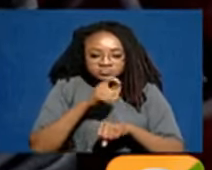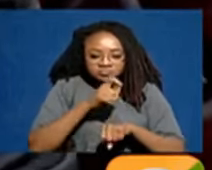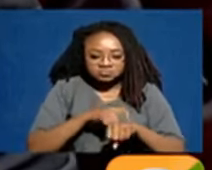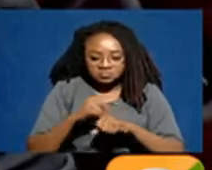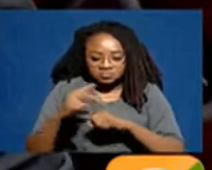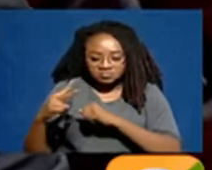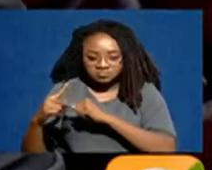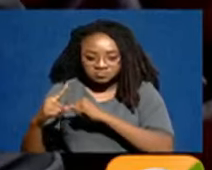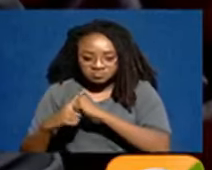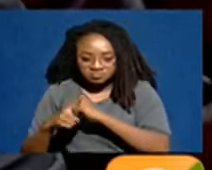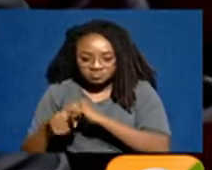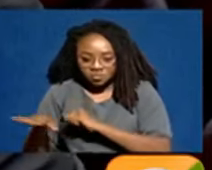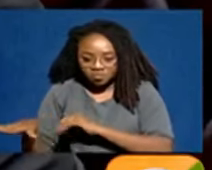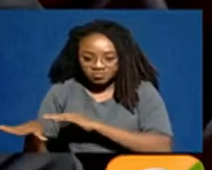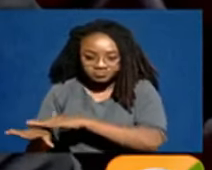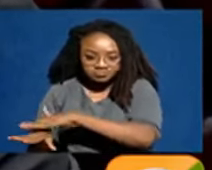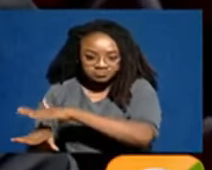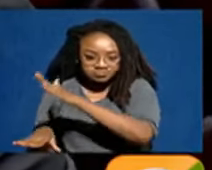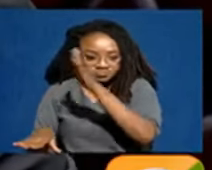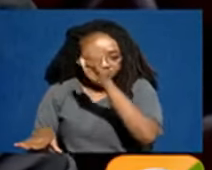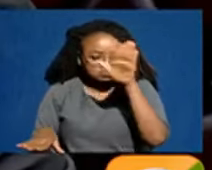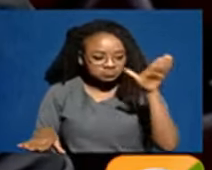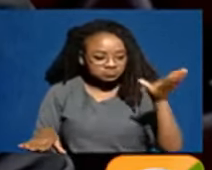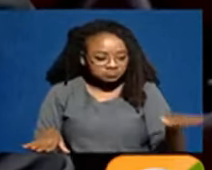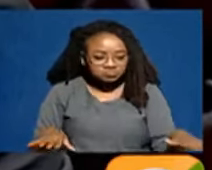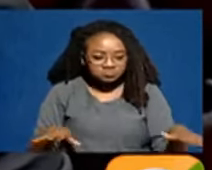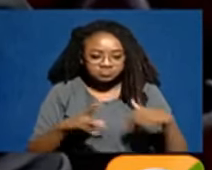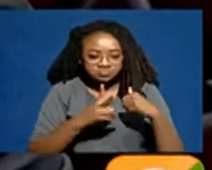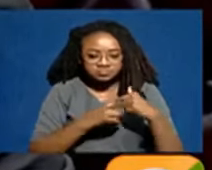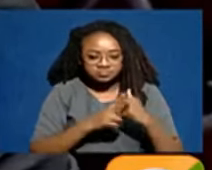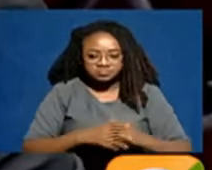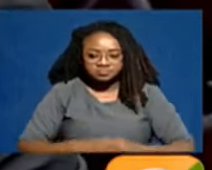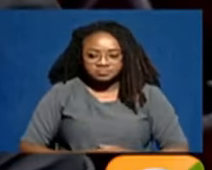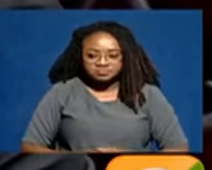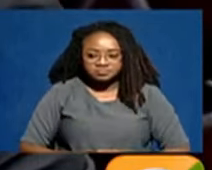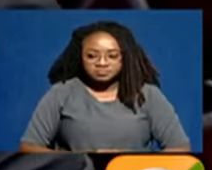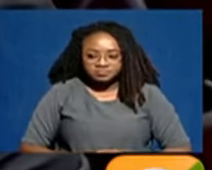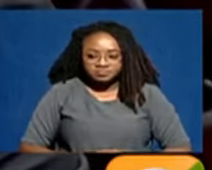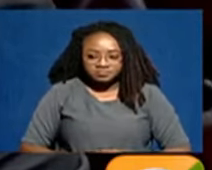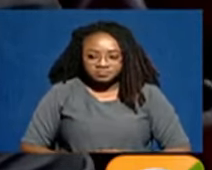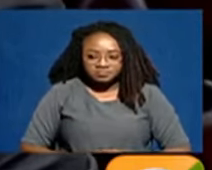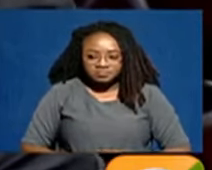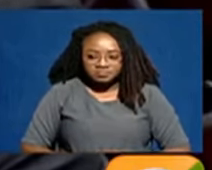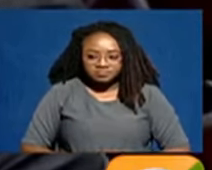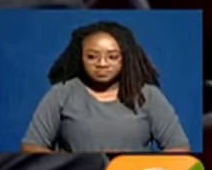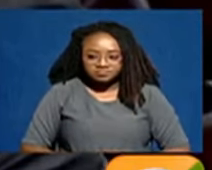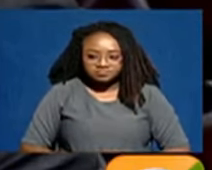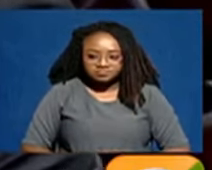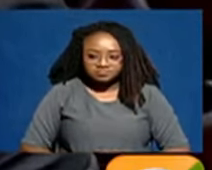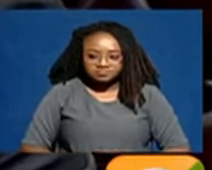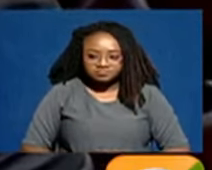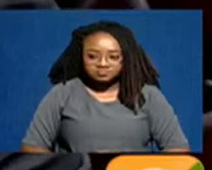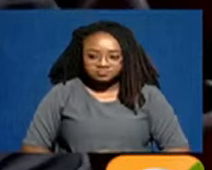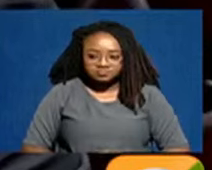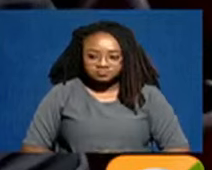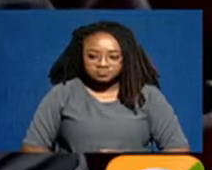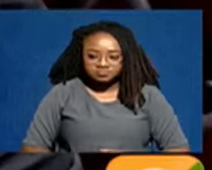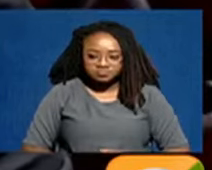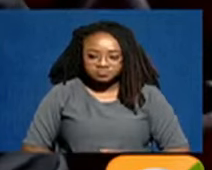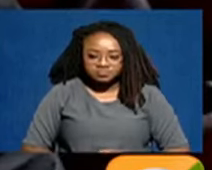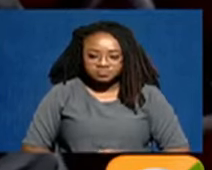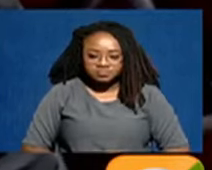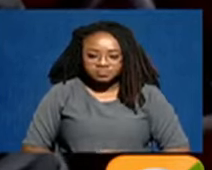p.m. And I repeat, we restrict not just school transport